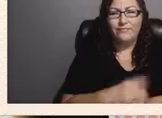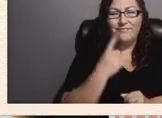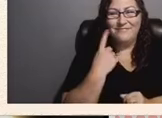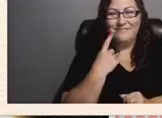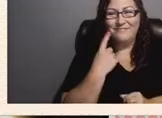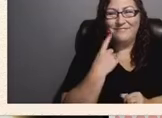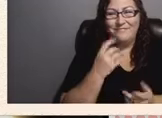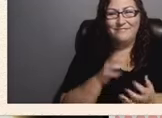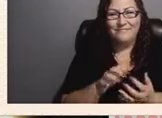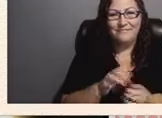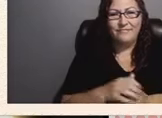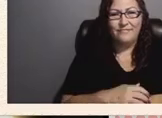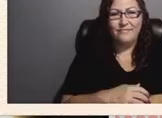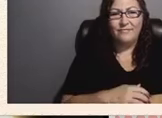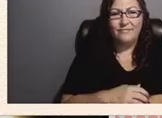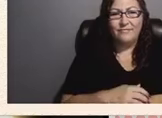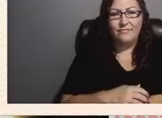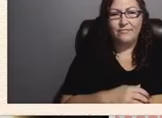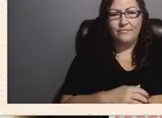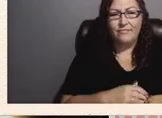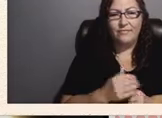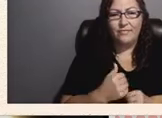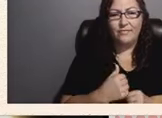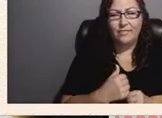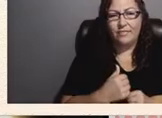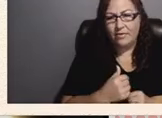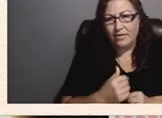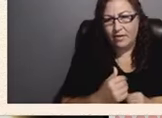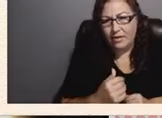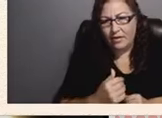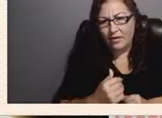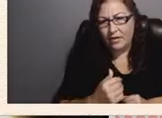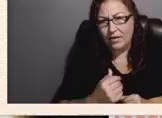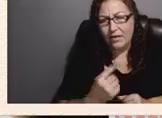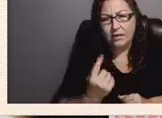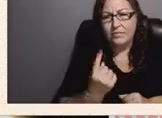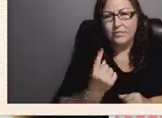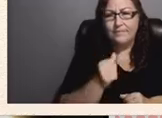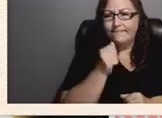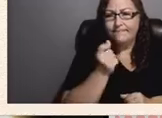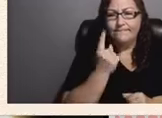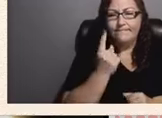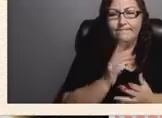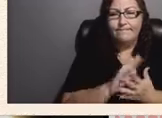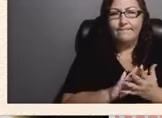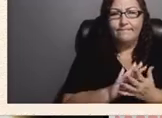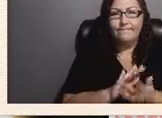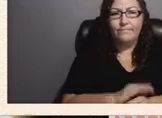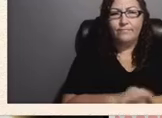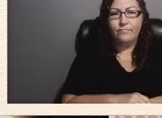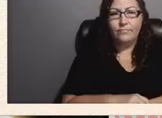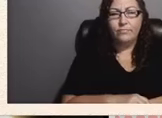I got two horns in my hand or whatever. But at the end of the conversation, that child